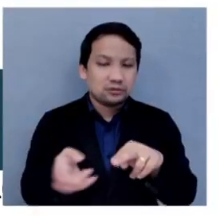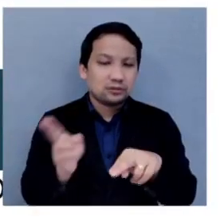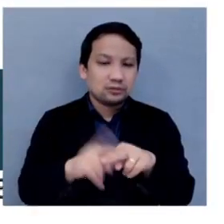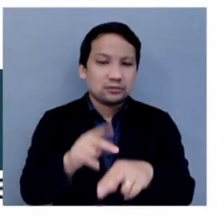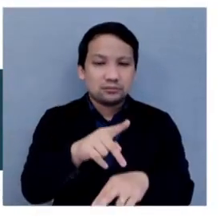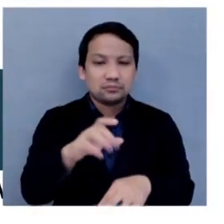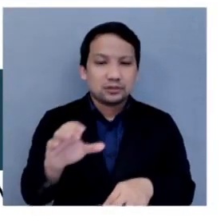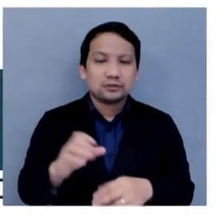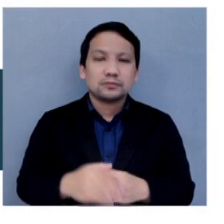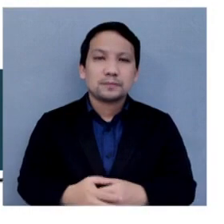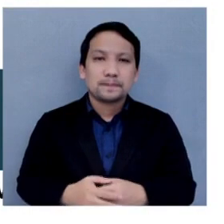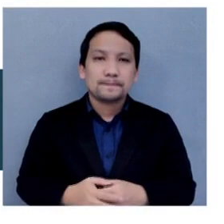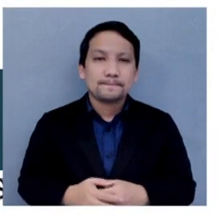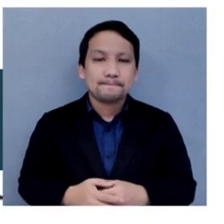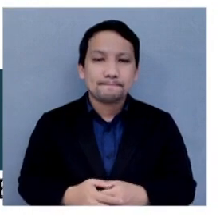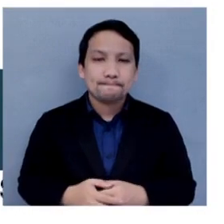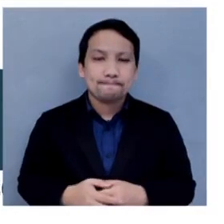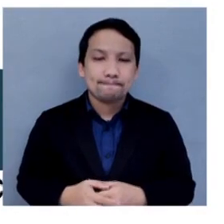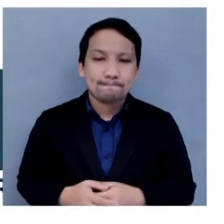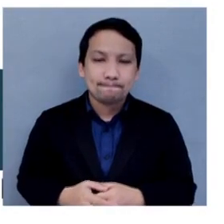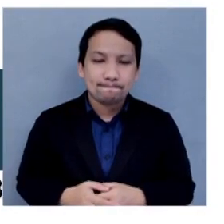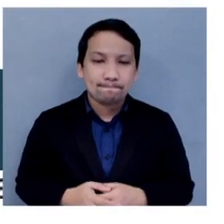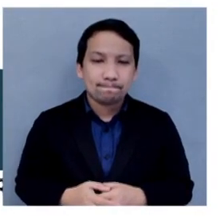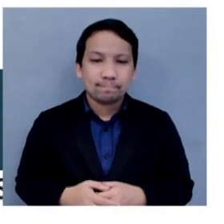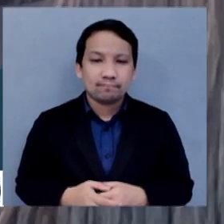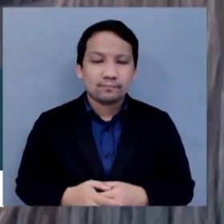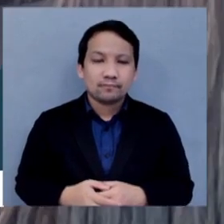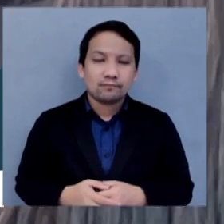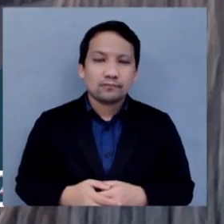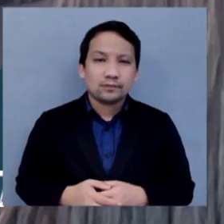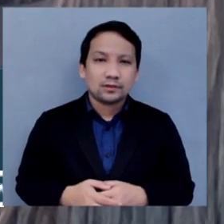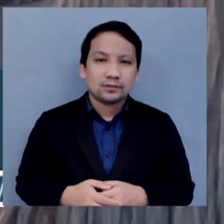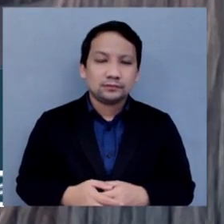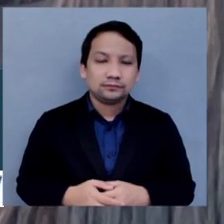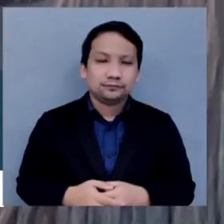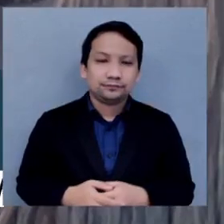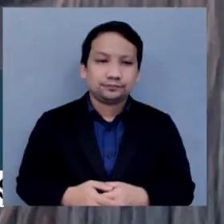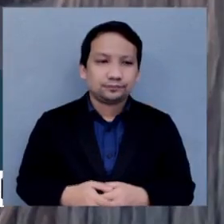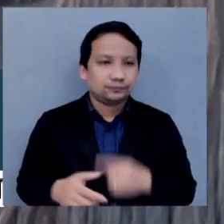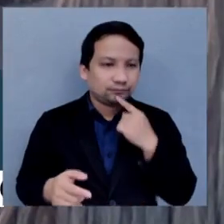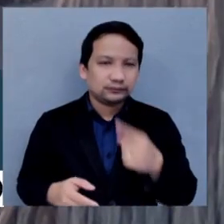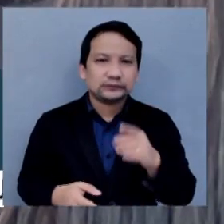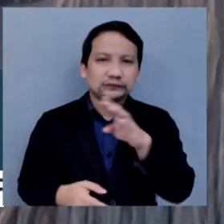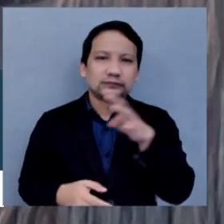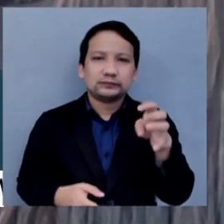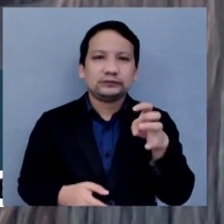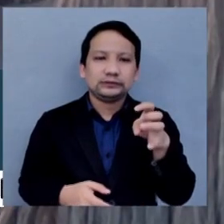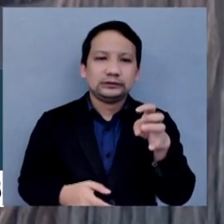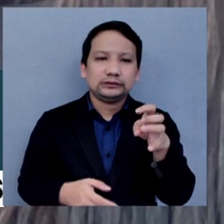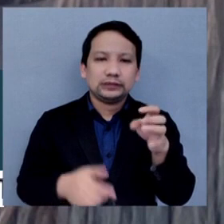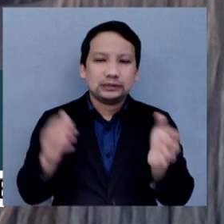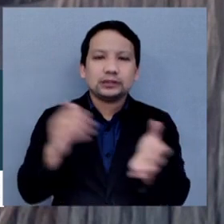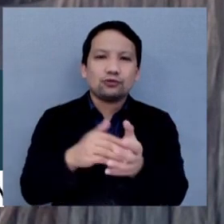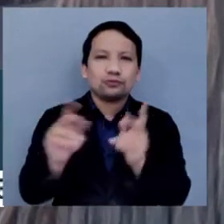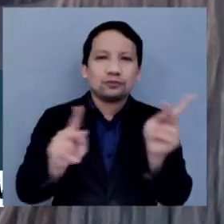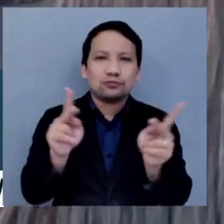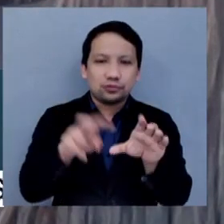Pasay? Right now, the EDSA bus carousel is servicing 400,000 passengers. And with the new bus stop,